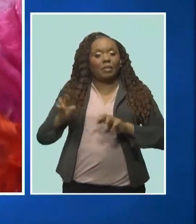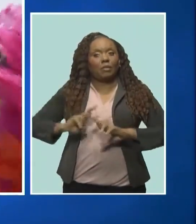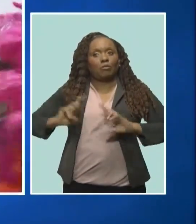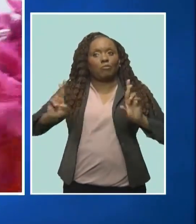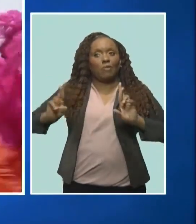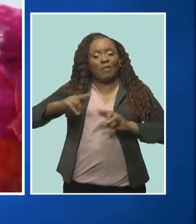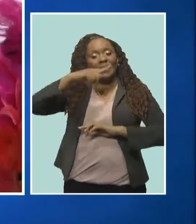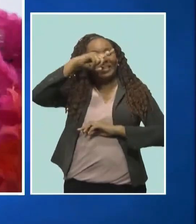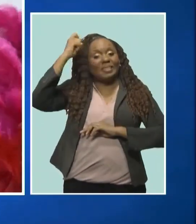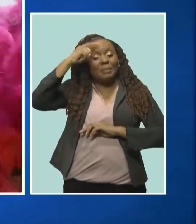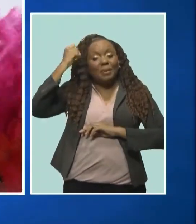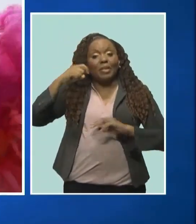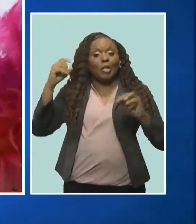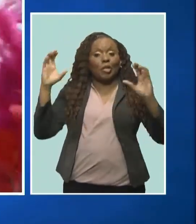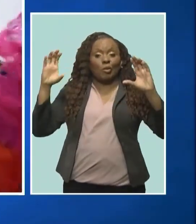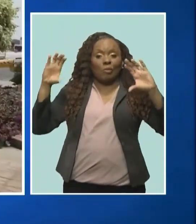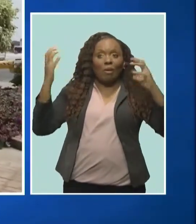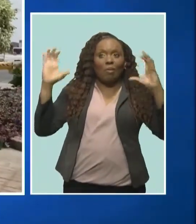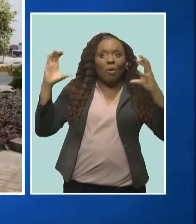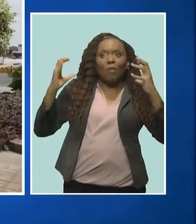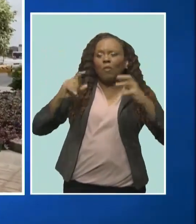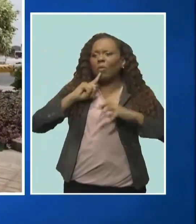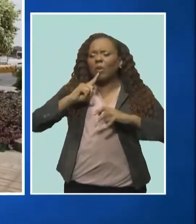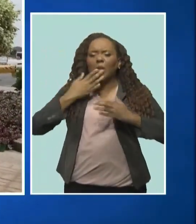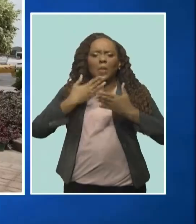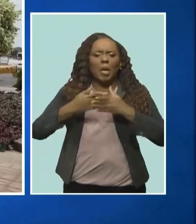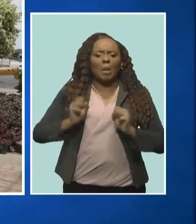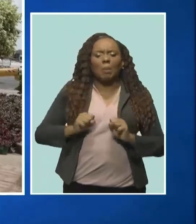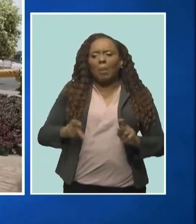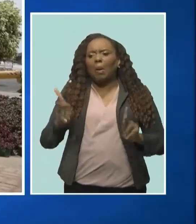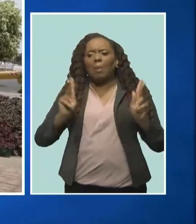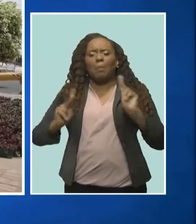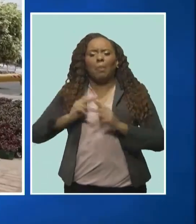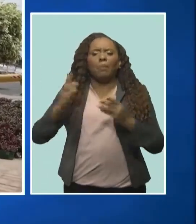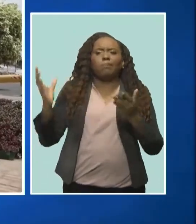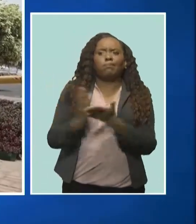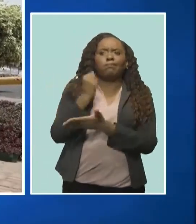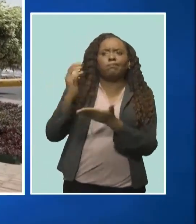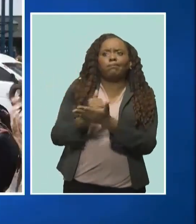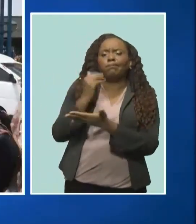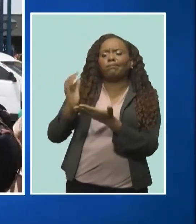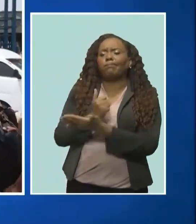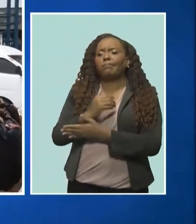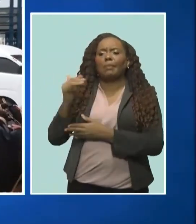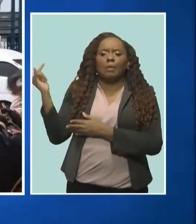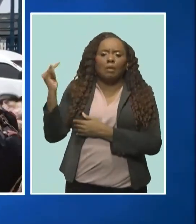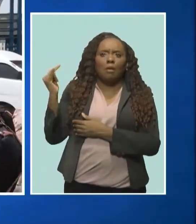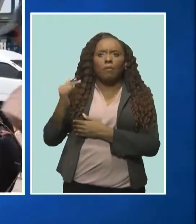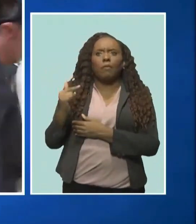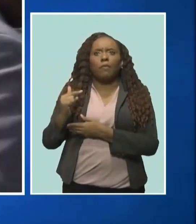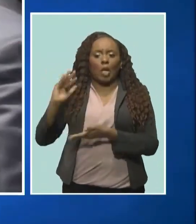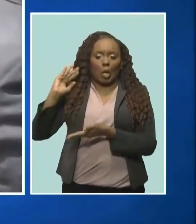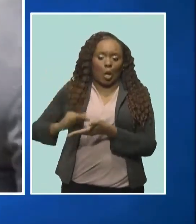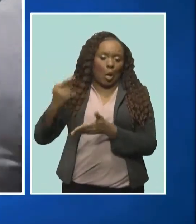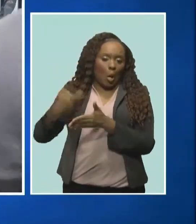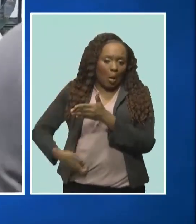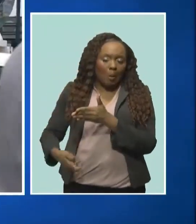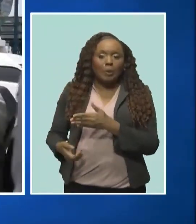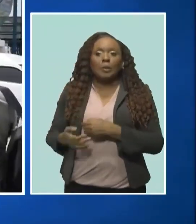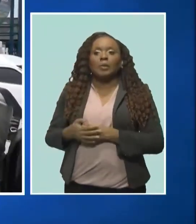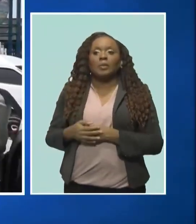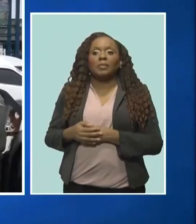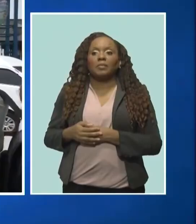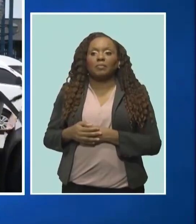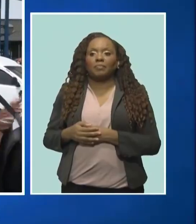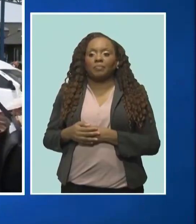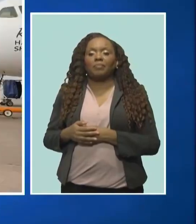crop over, this is a welcome opportunity for persons to take advantage of the low-cost carrier with the connecting airfares via Puerto